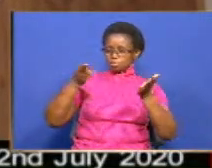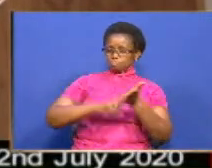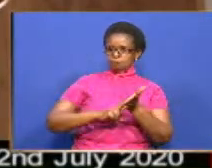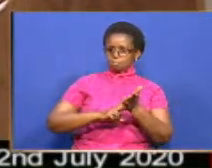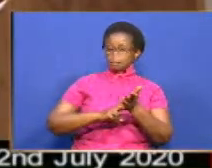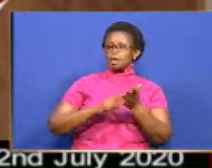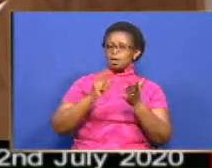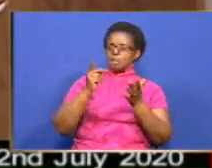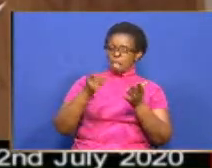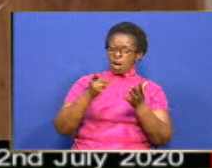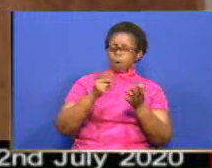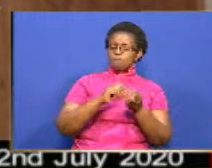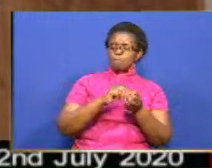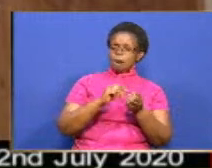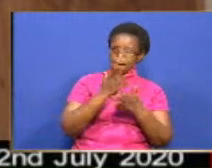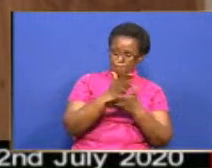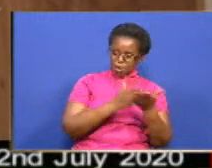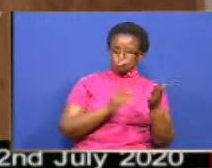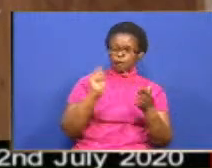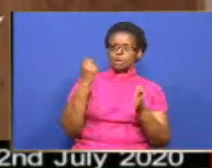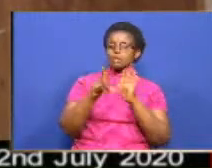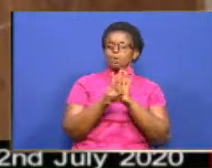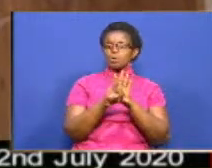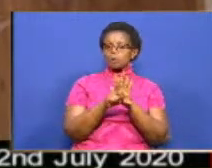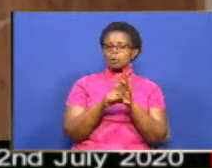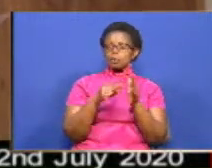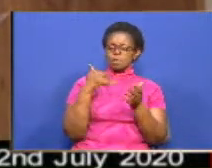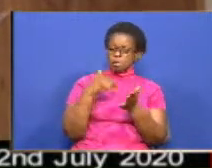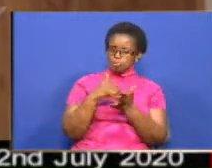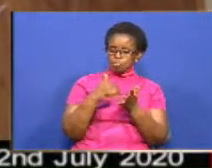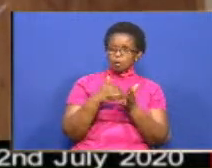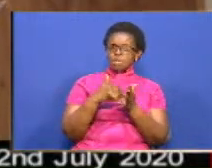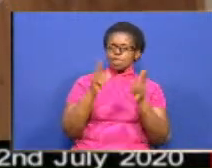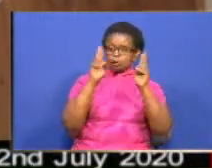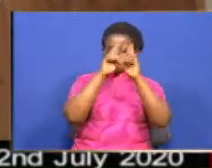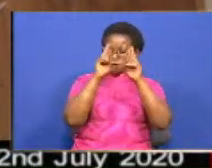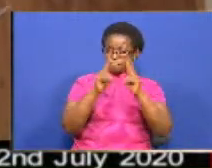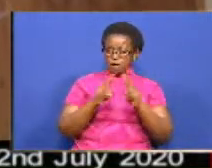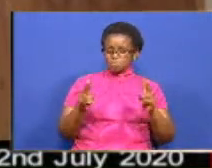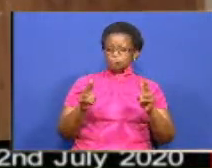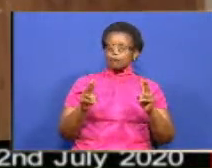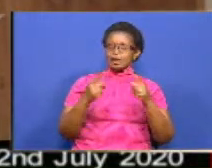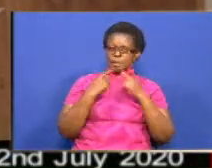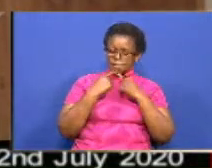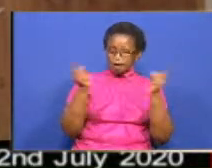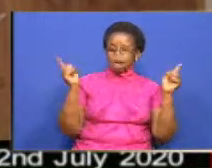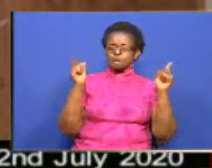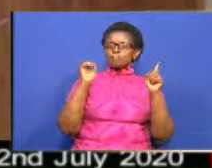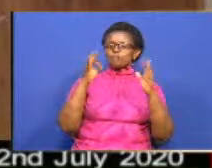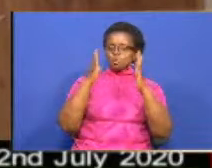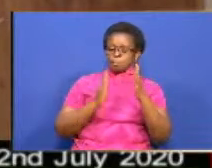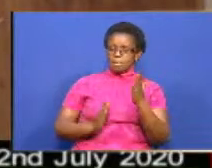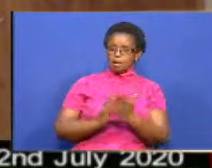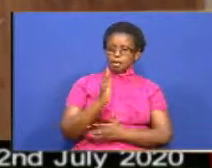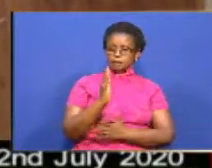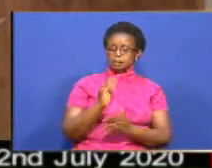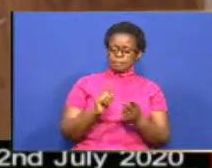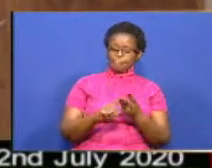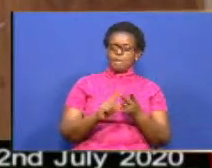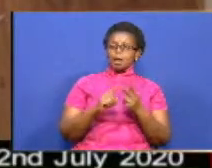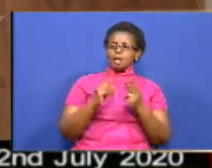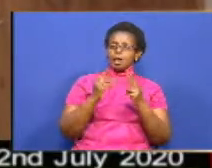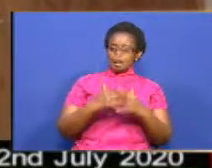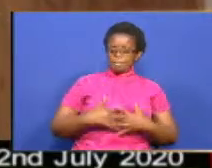law. These include the Universal Declaration of Human Rights, the Refugee